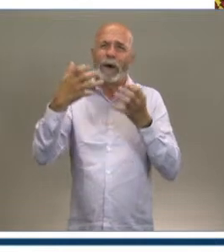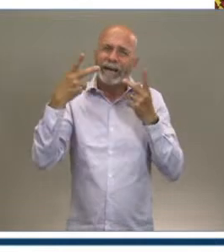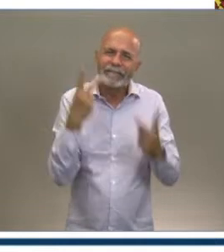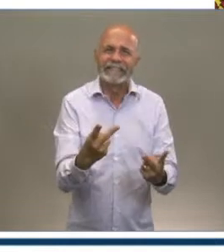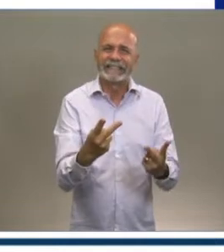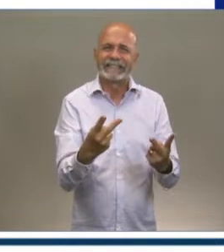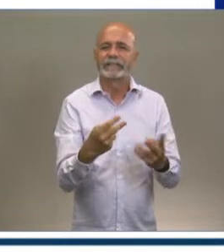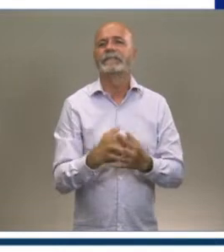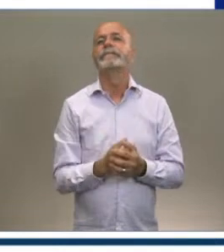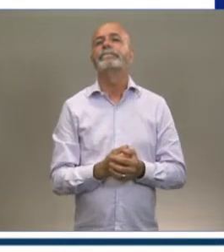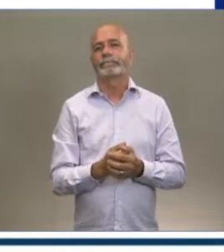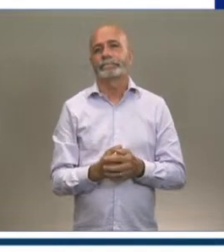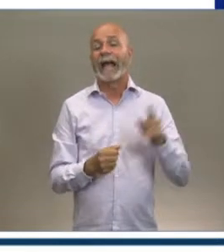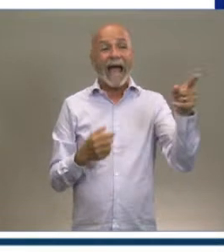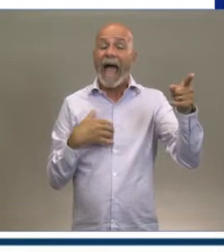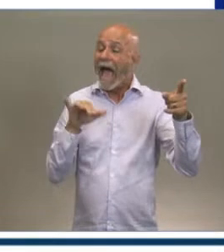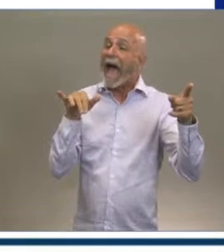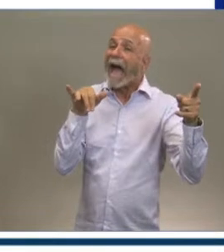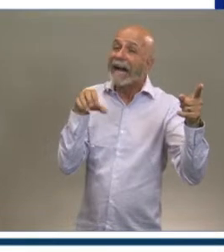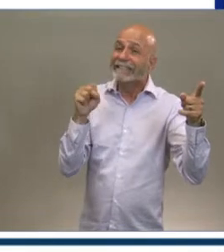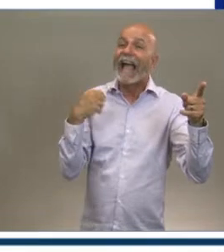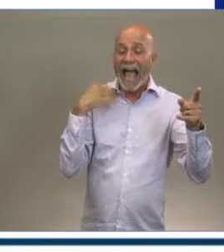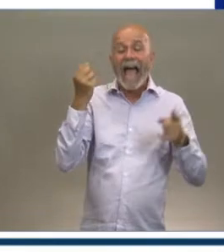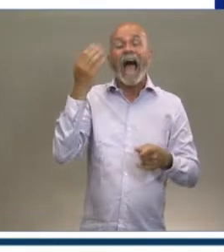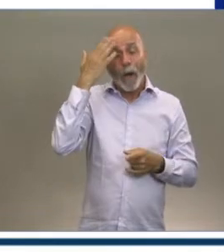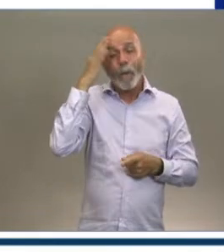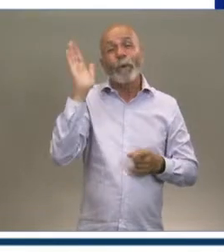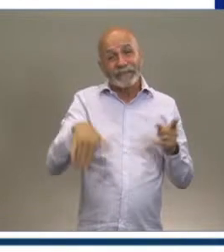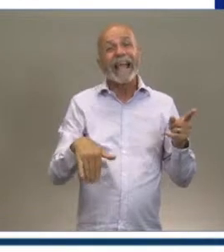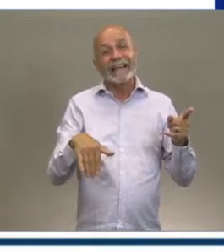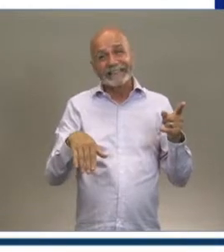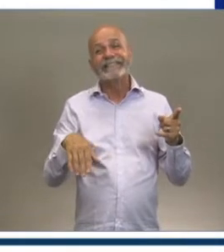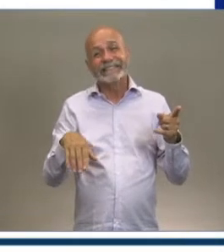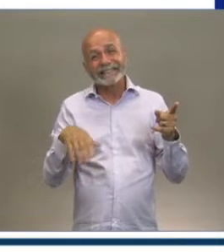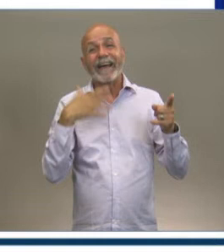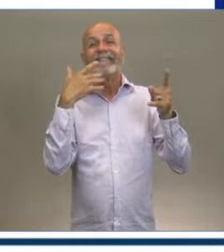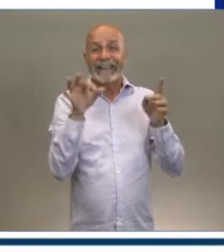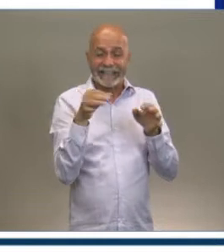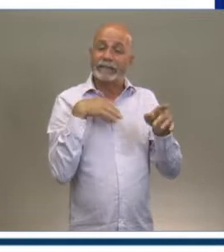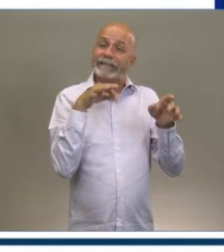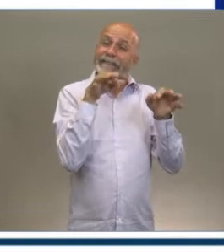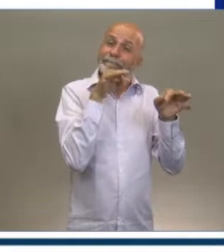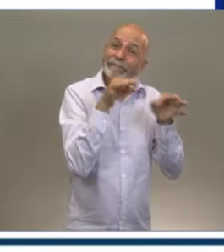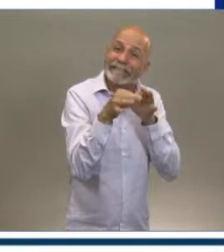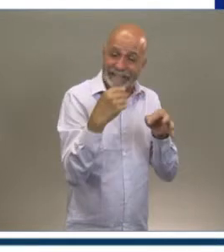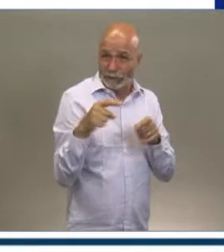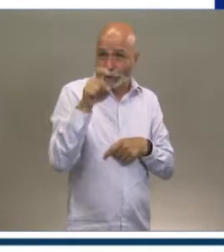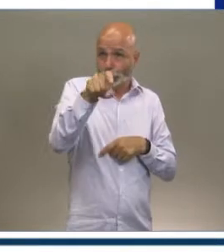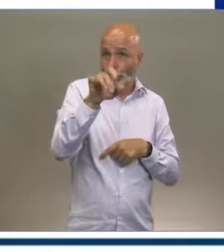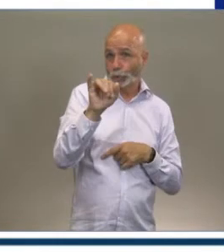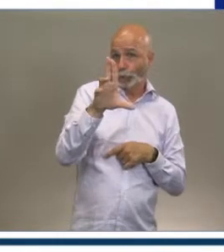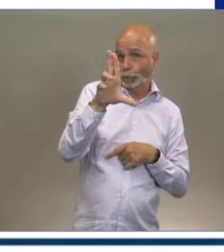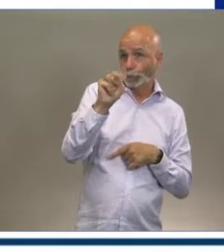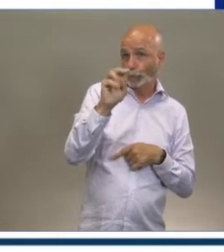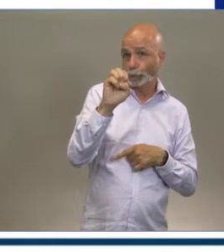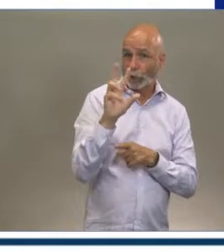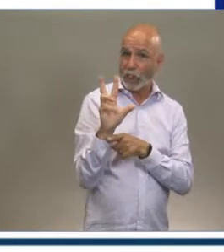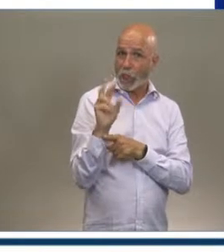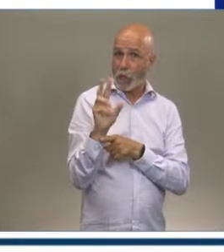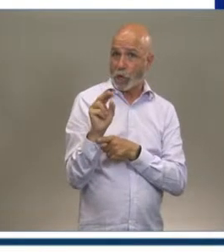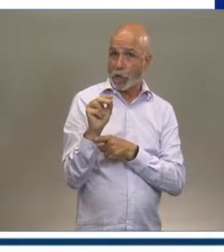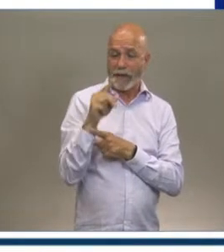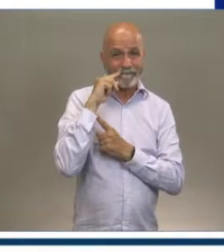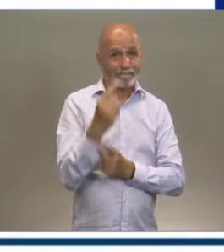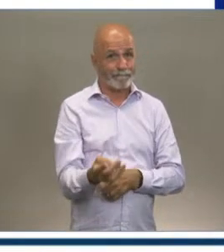That's why we advanced by 1 week. The original schedule was June 30th for Atlantic Canada. We